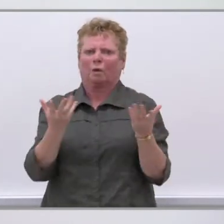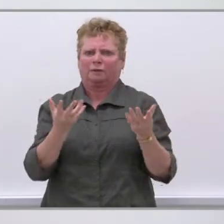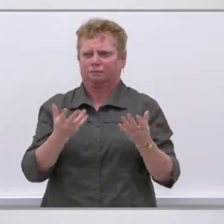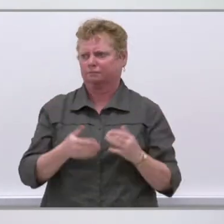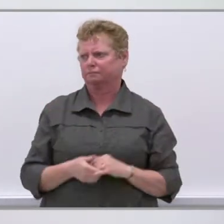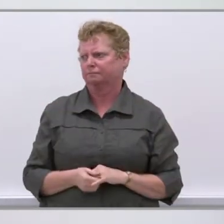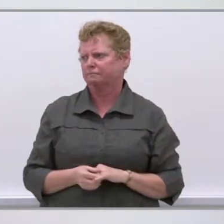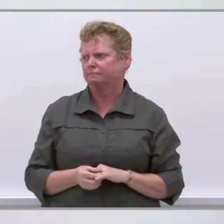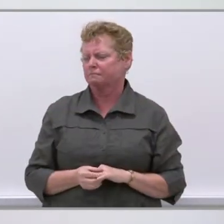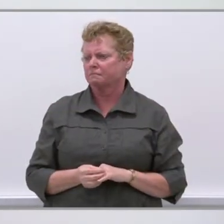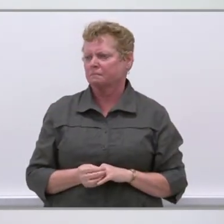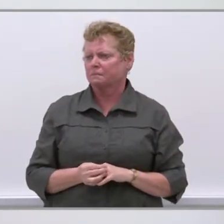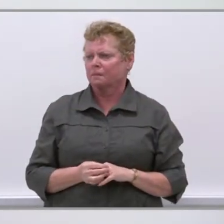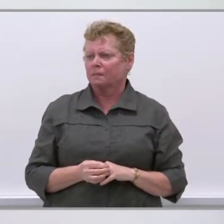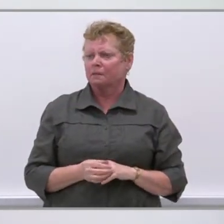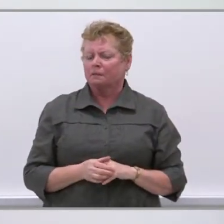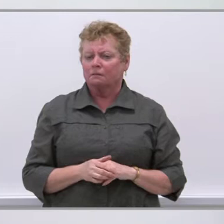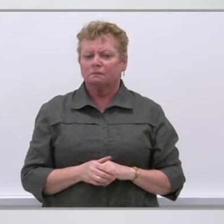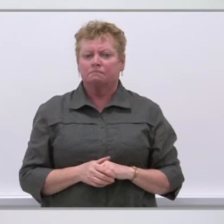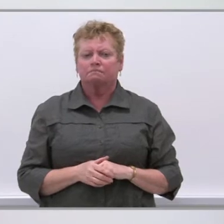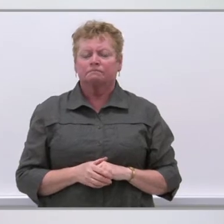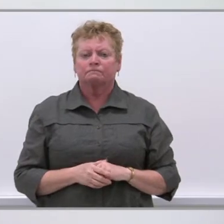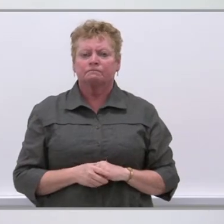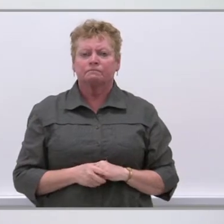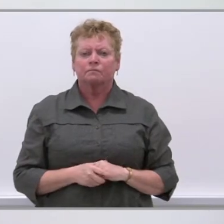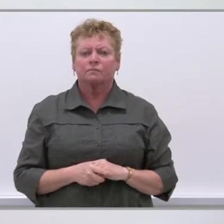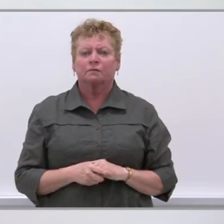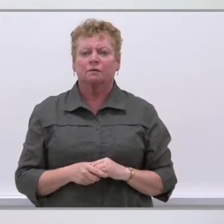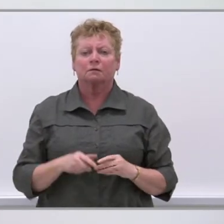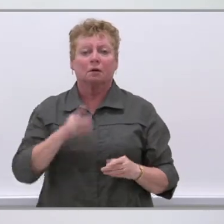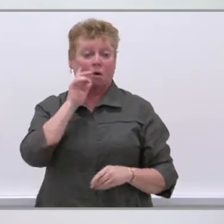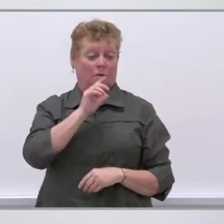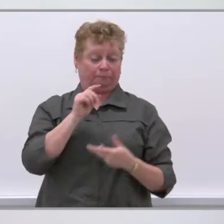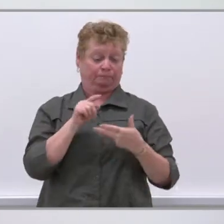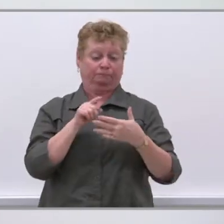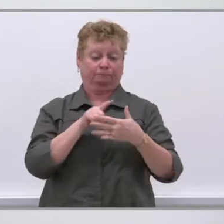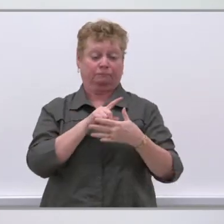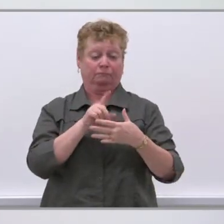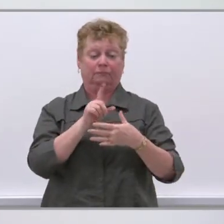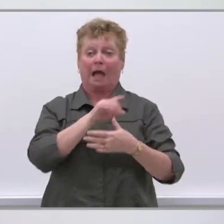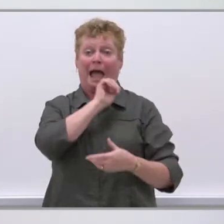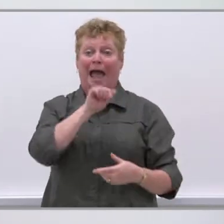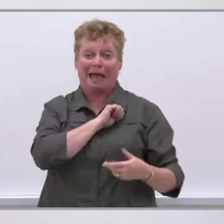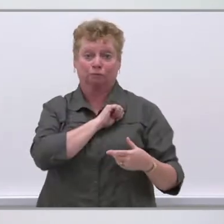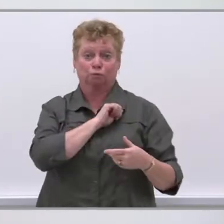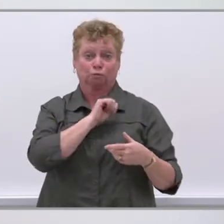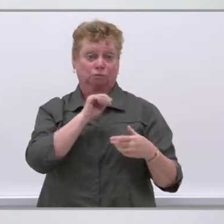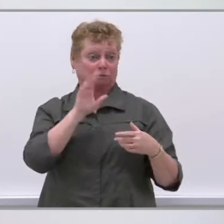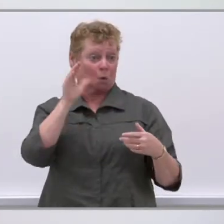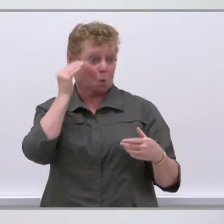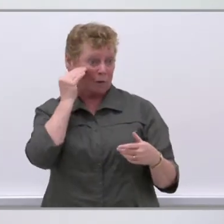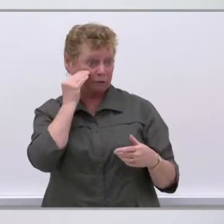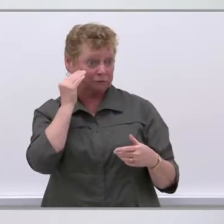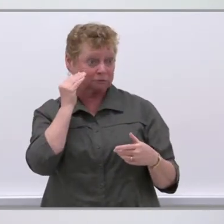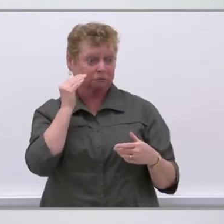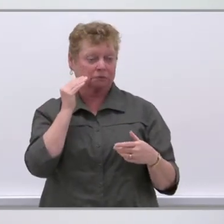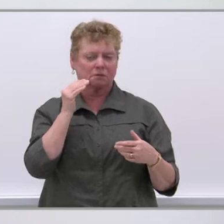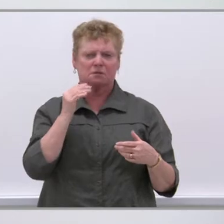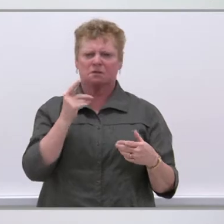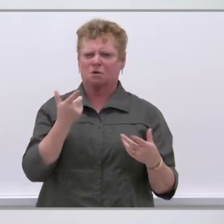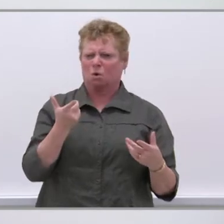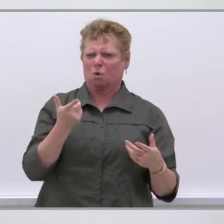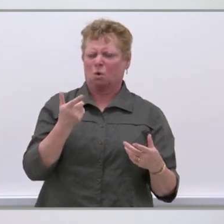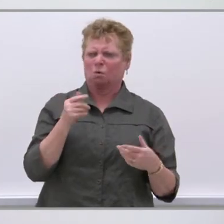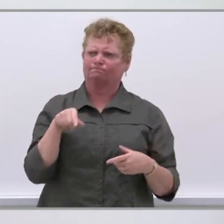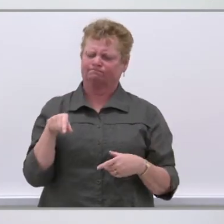So from the perspective of attitudes and public awareness, the